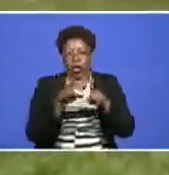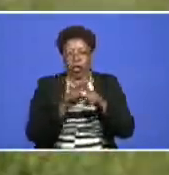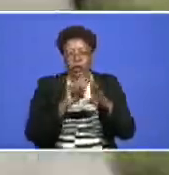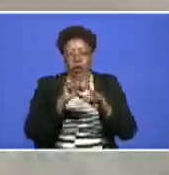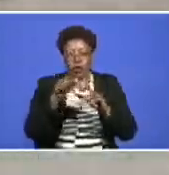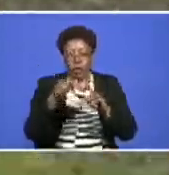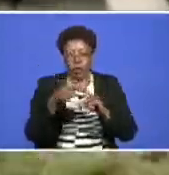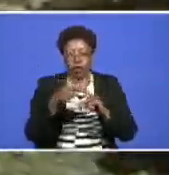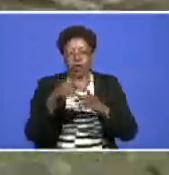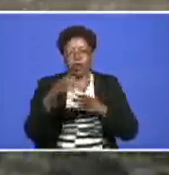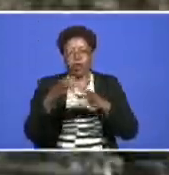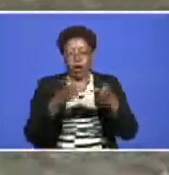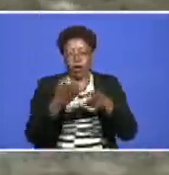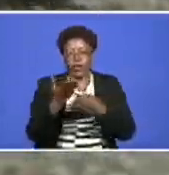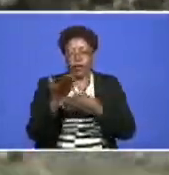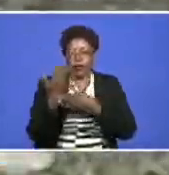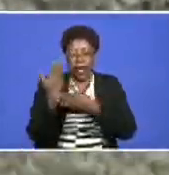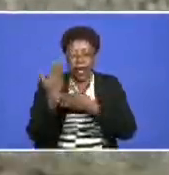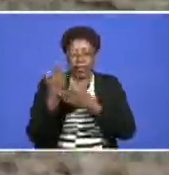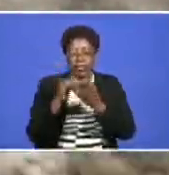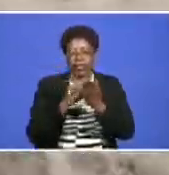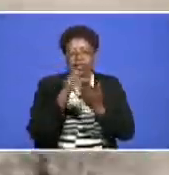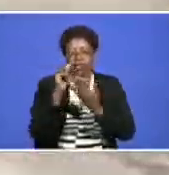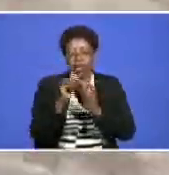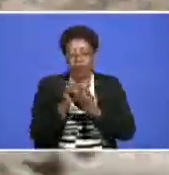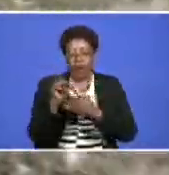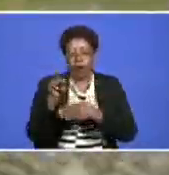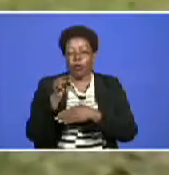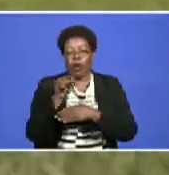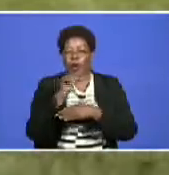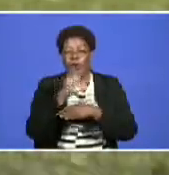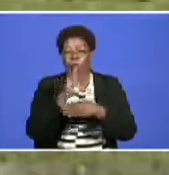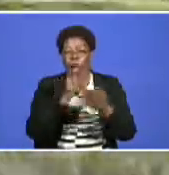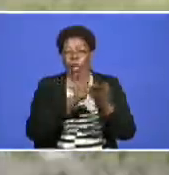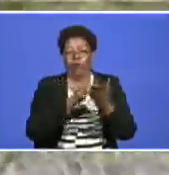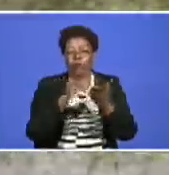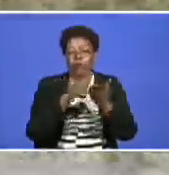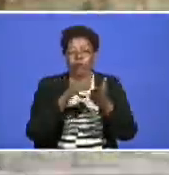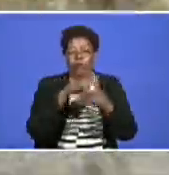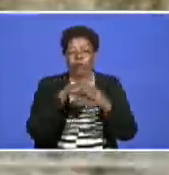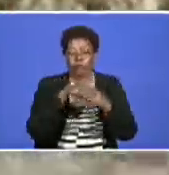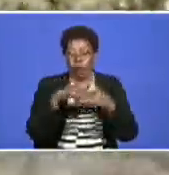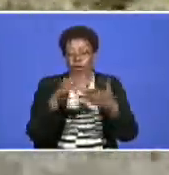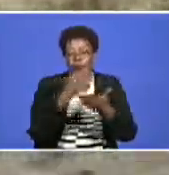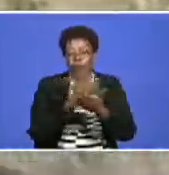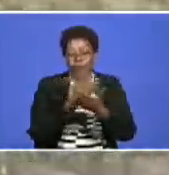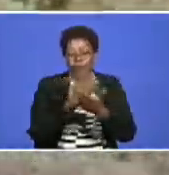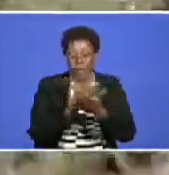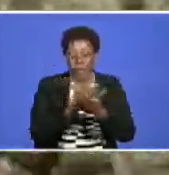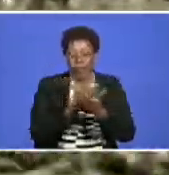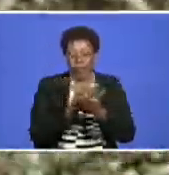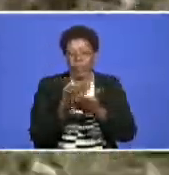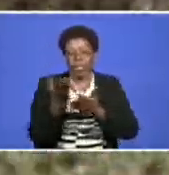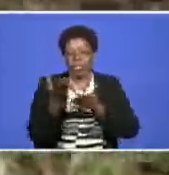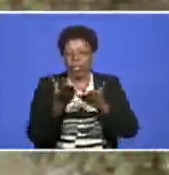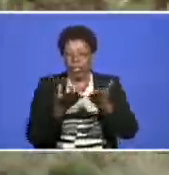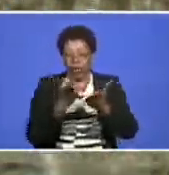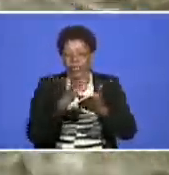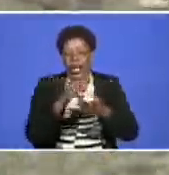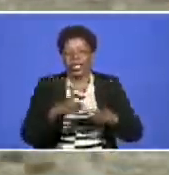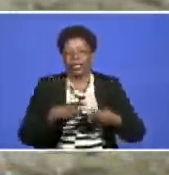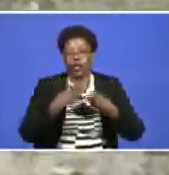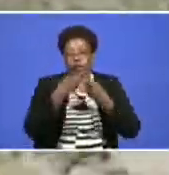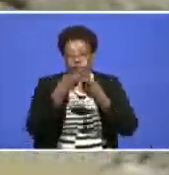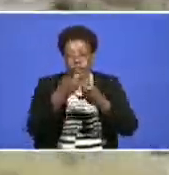Donor Conference held this past January, where some $1.5 billion in recovery financing, in-kind services, and some donations